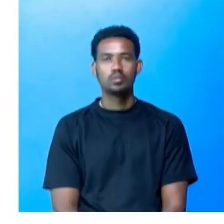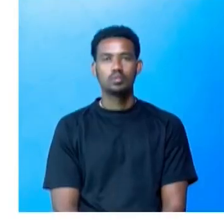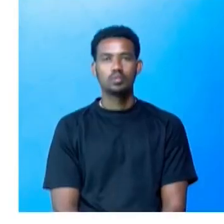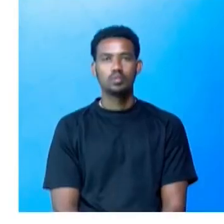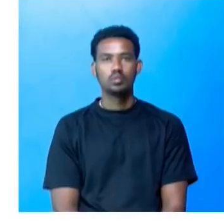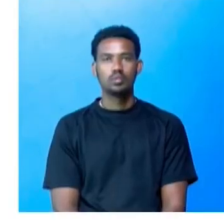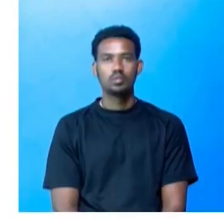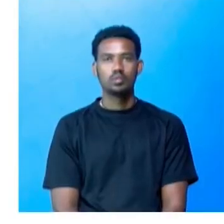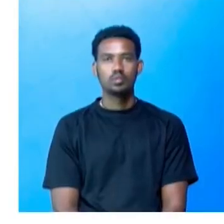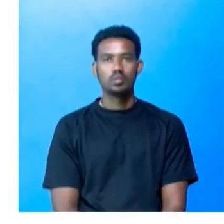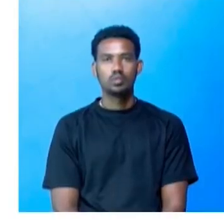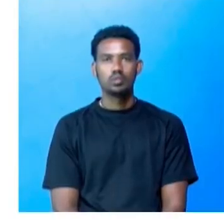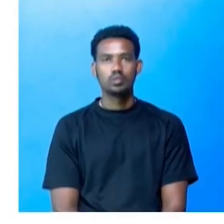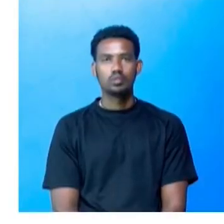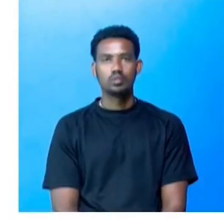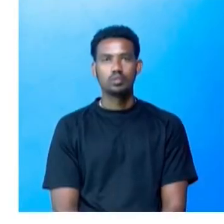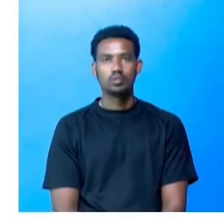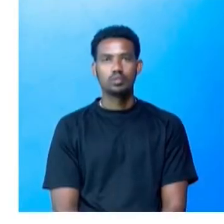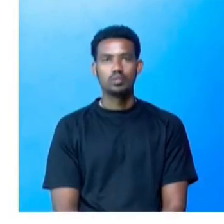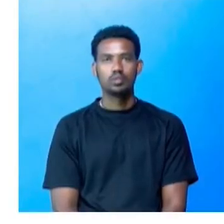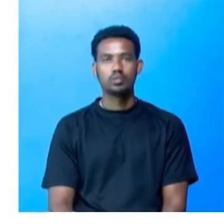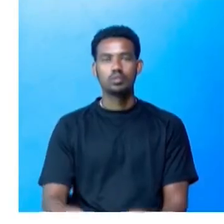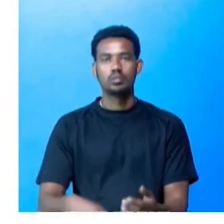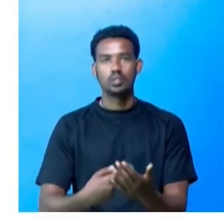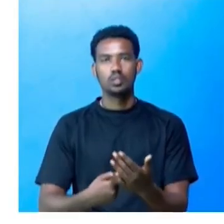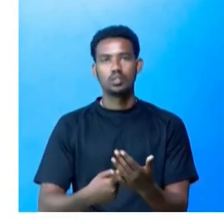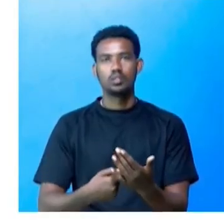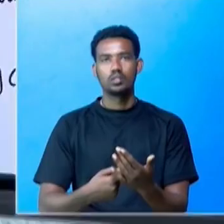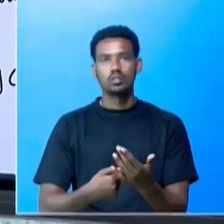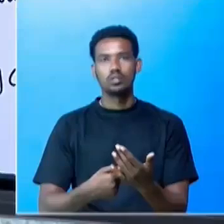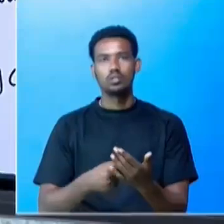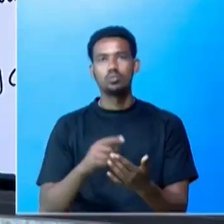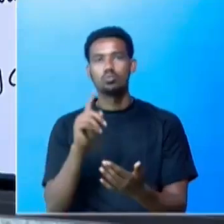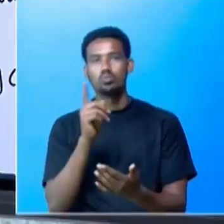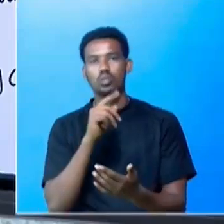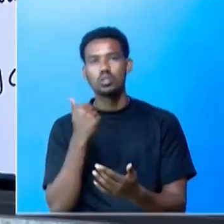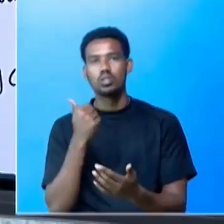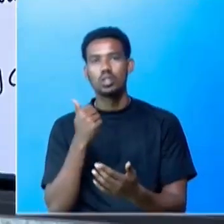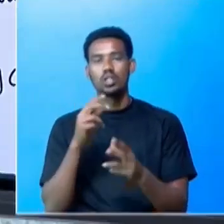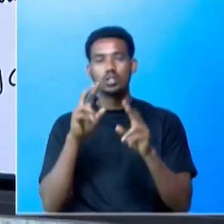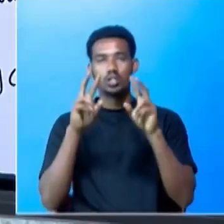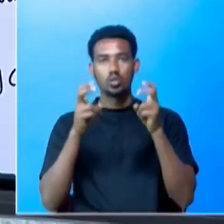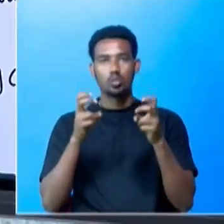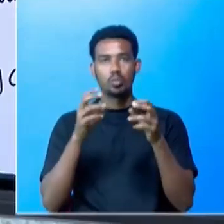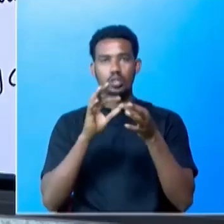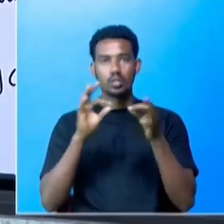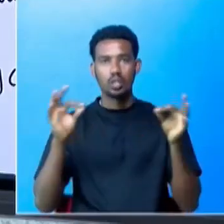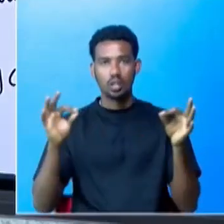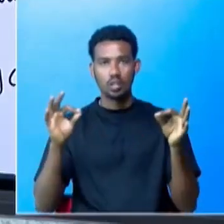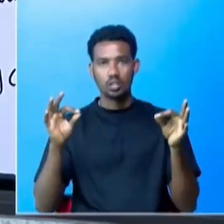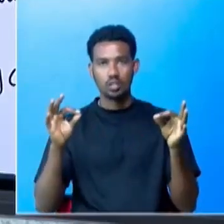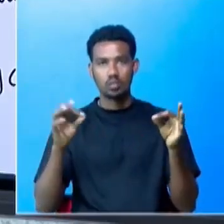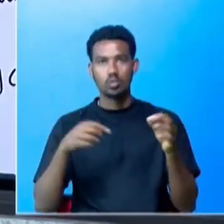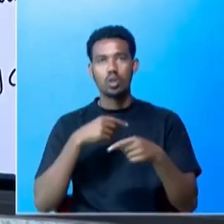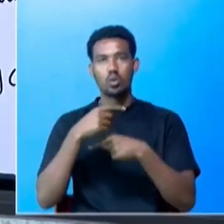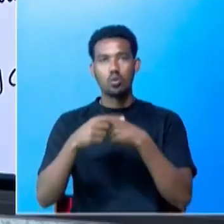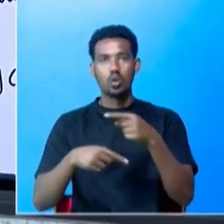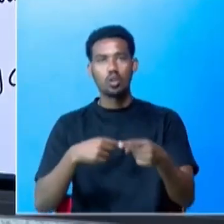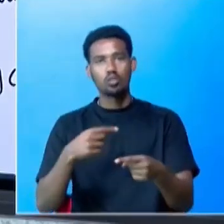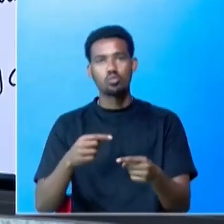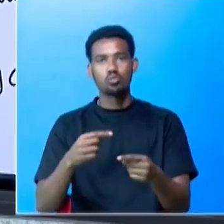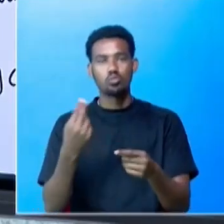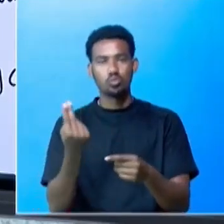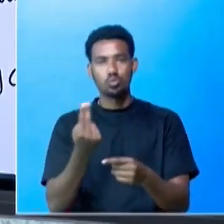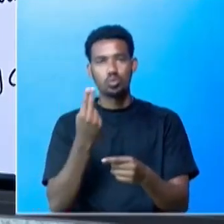a cat. So, here is what? The topic sentence. Let us go into this by writing